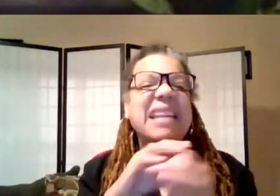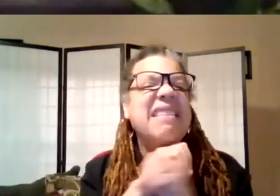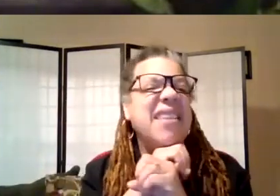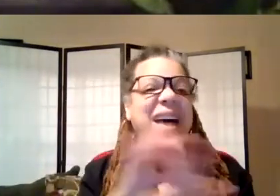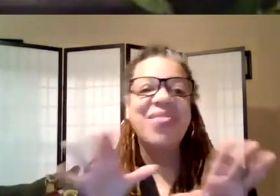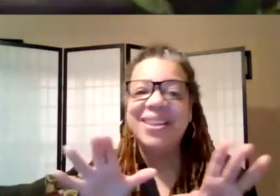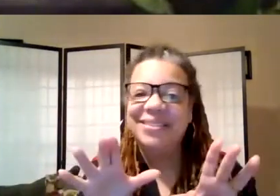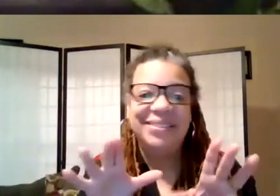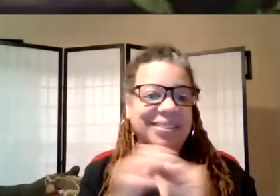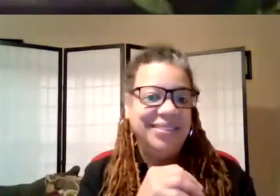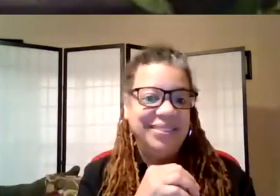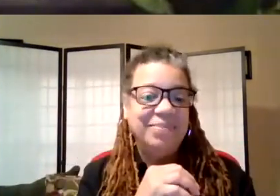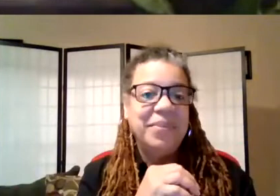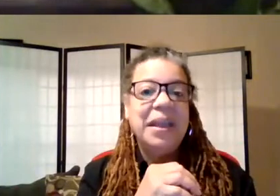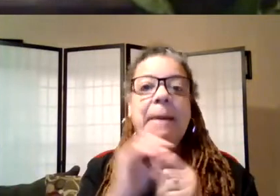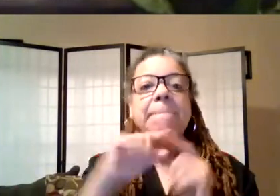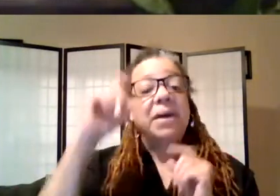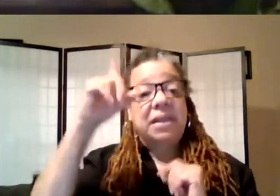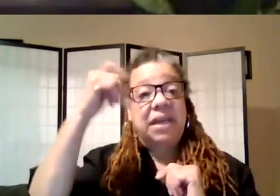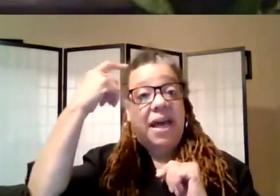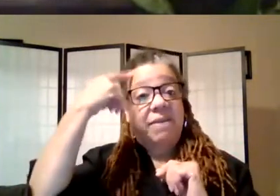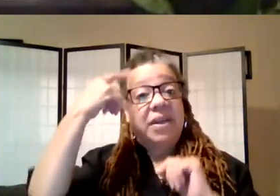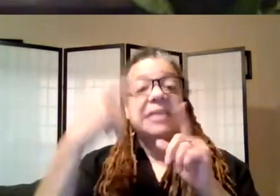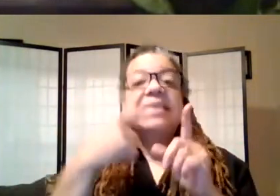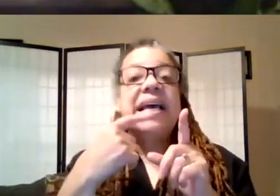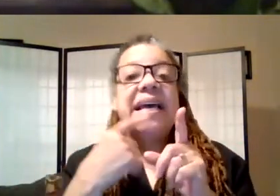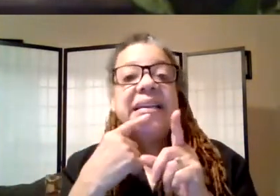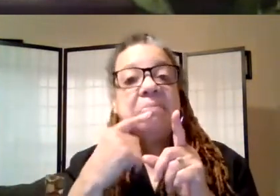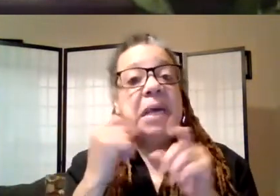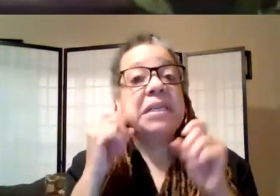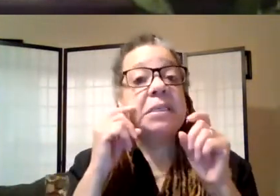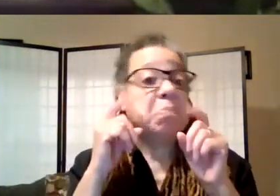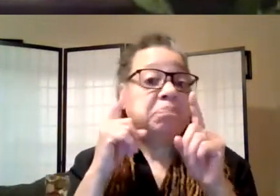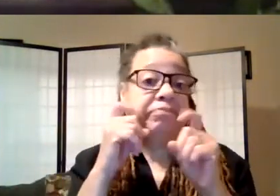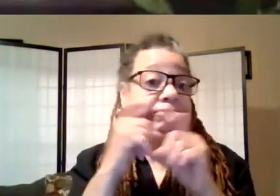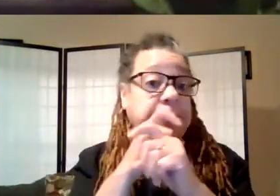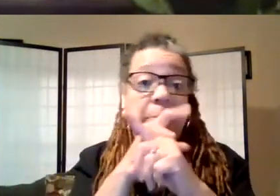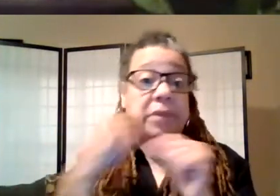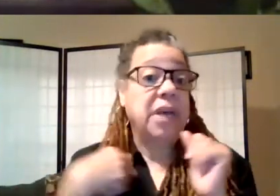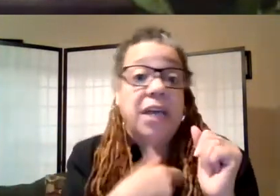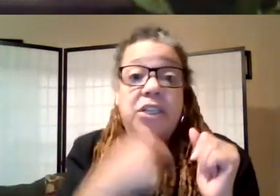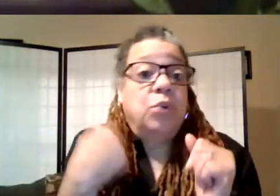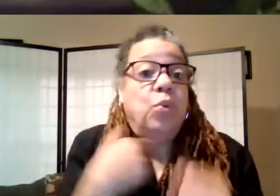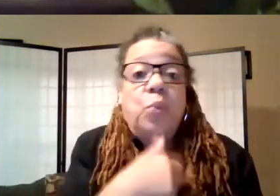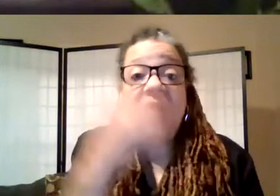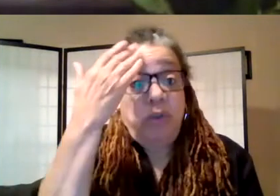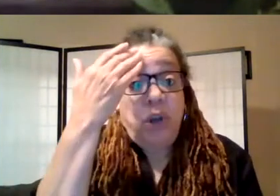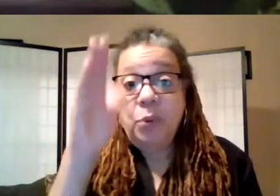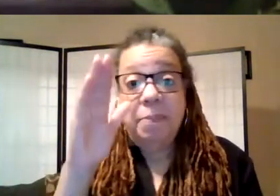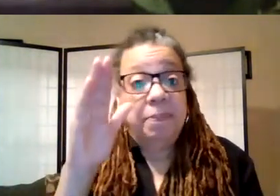But as to why Governor Newsom has opposed this, it's pretty perplexing to us, where we had